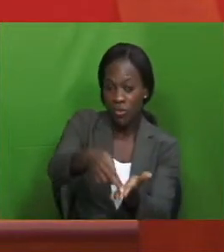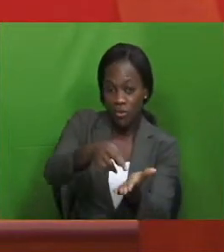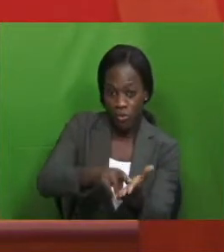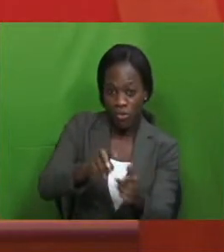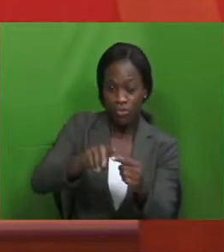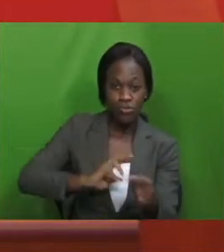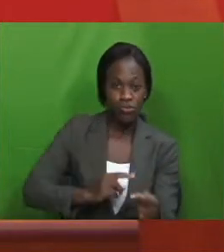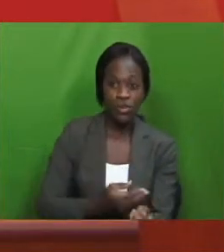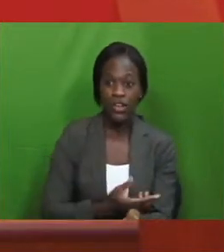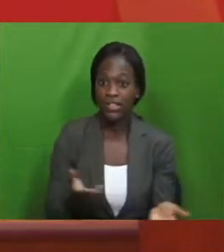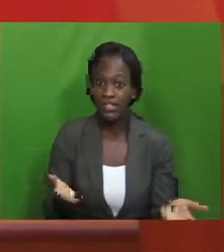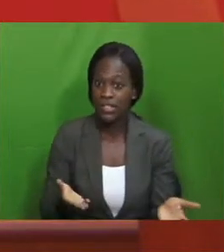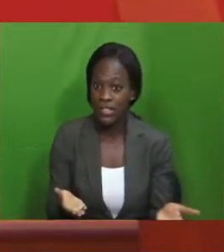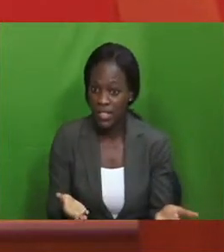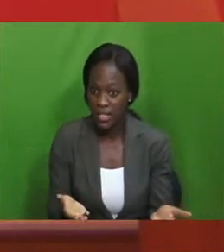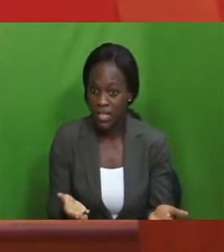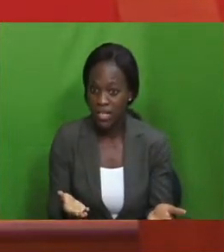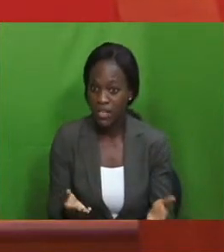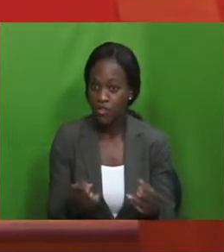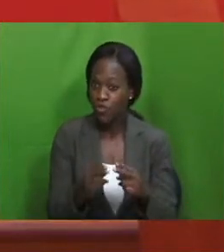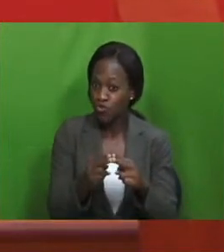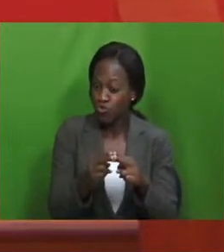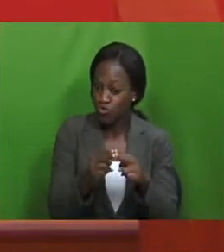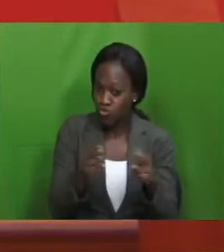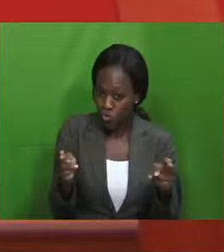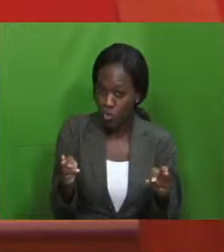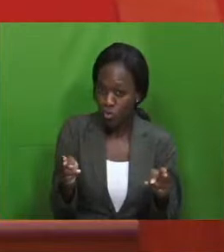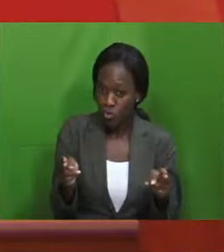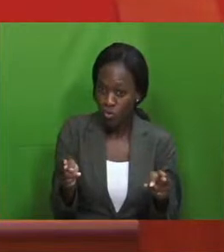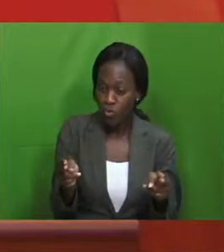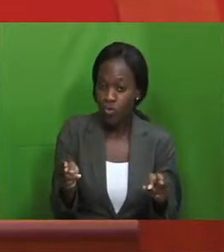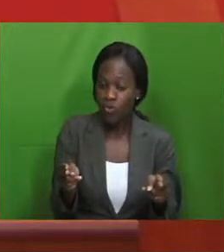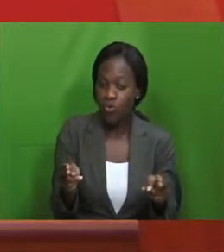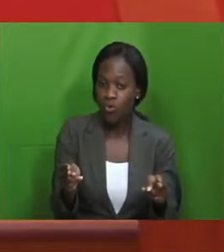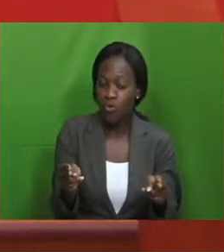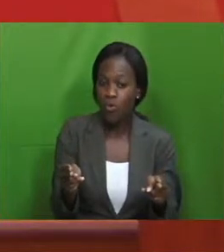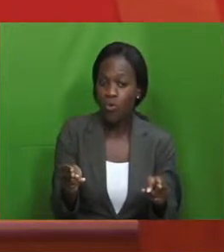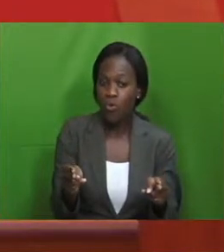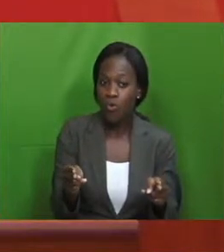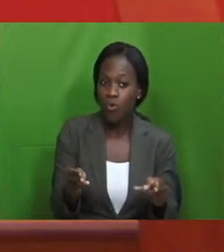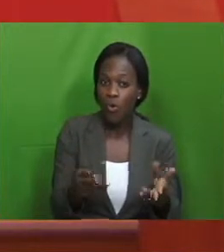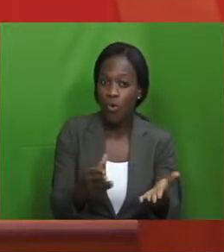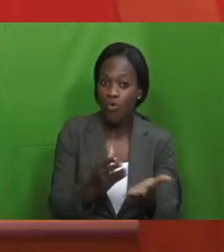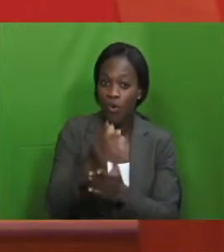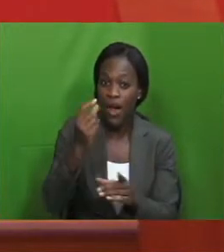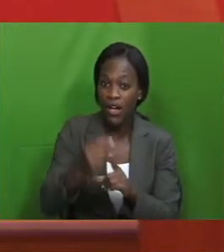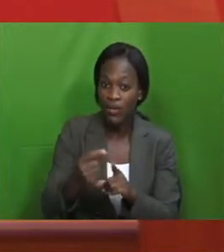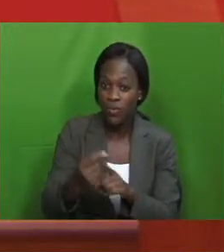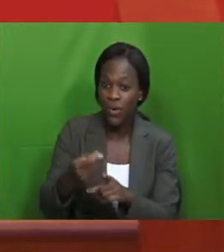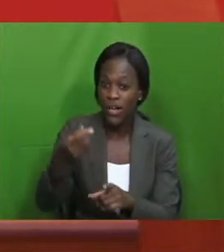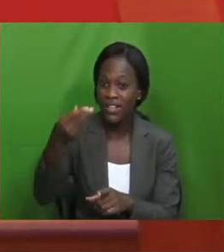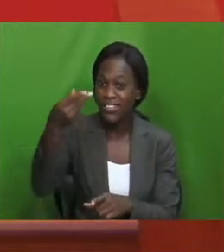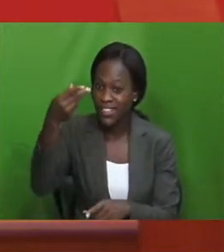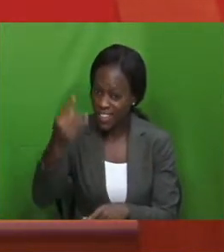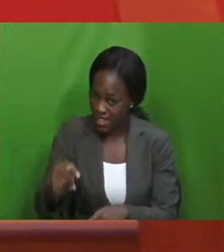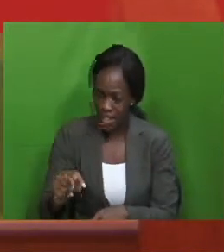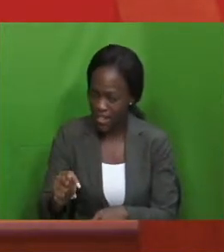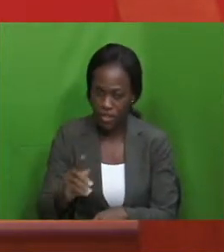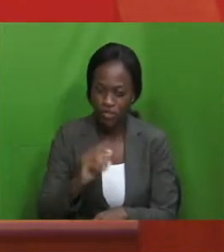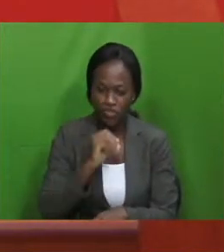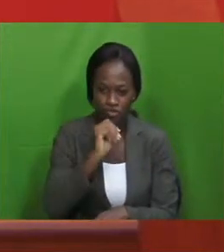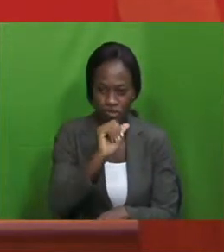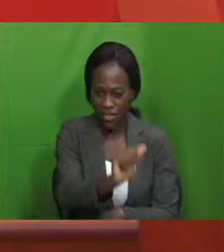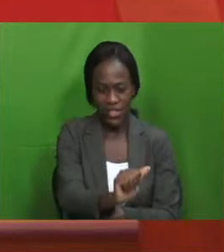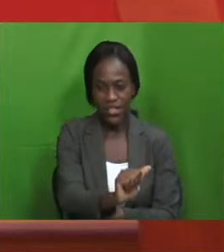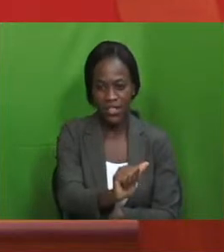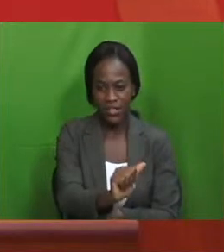House. In that case, it will be referred to as the joint committee, not a joint